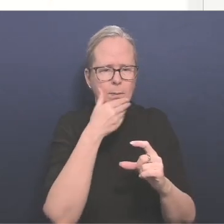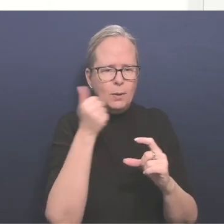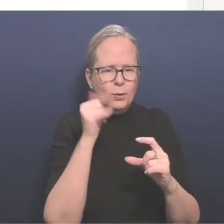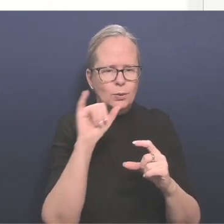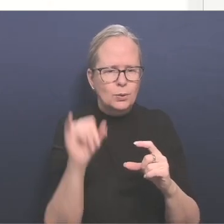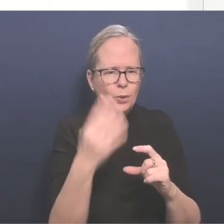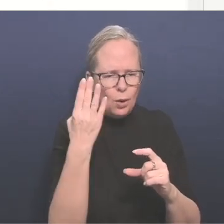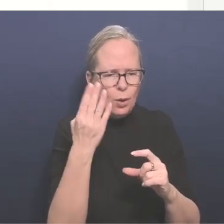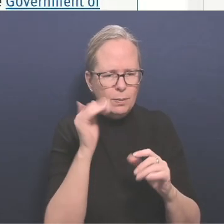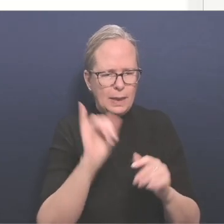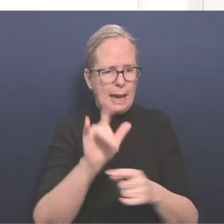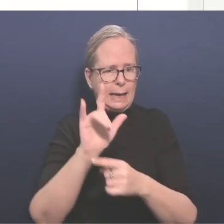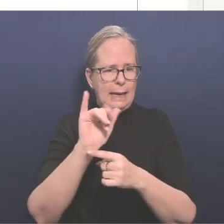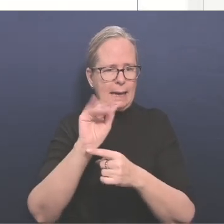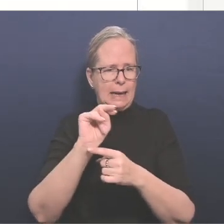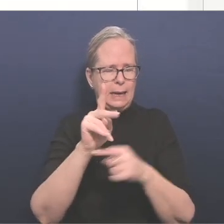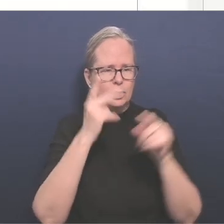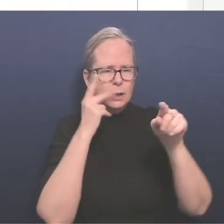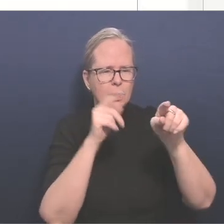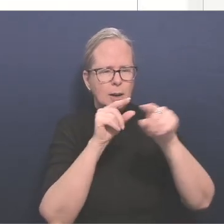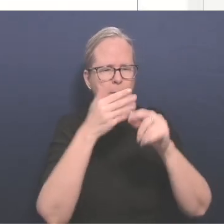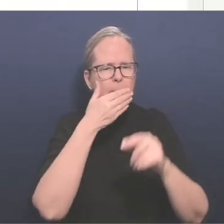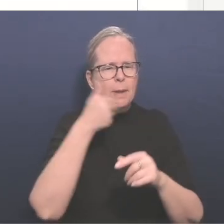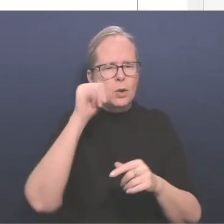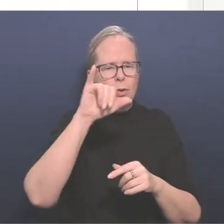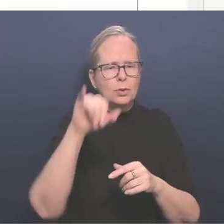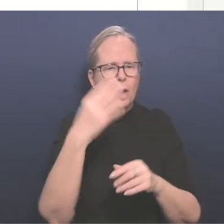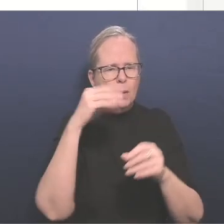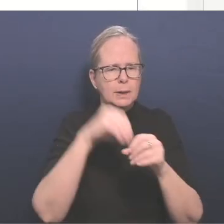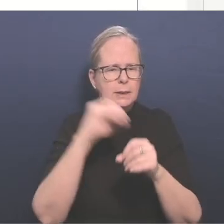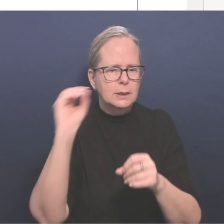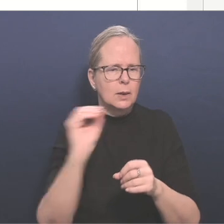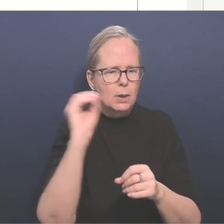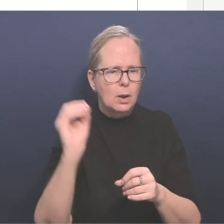find the benefit you're looking for and also how to apply.